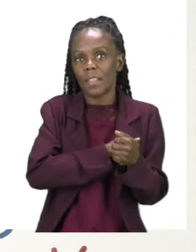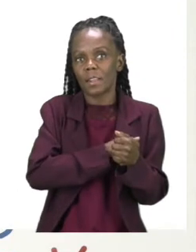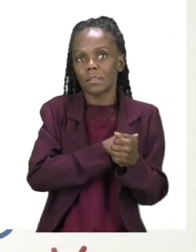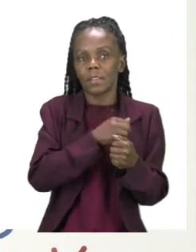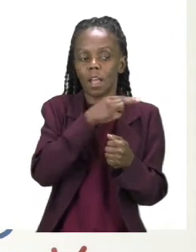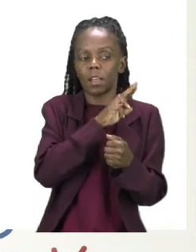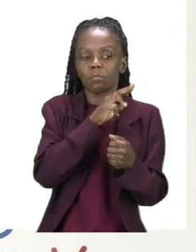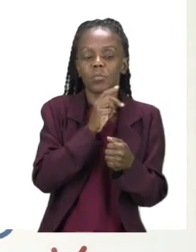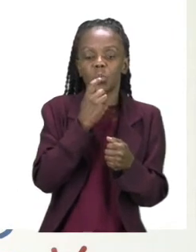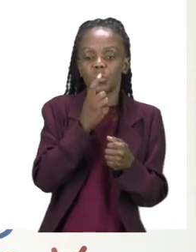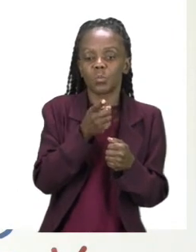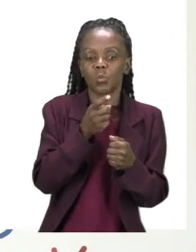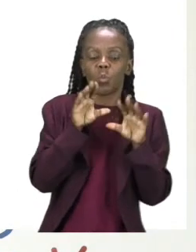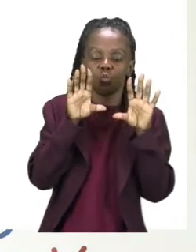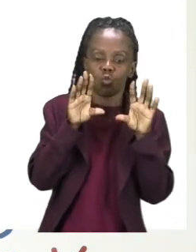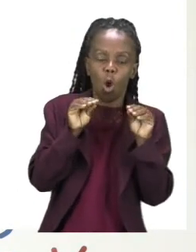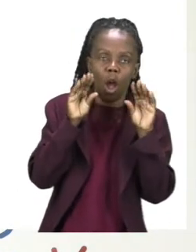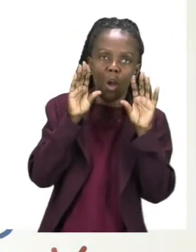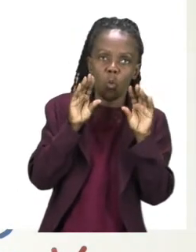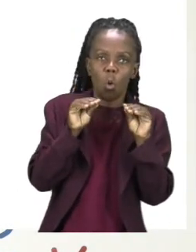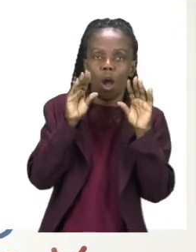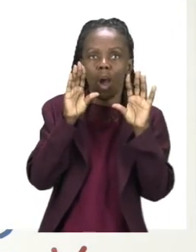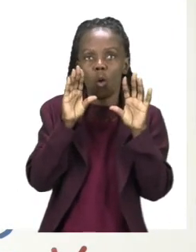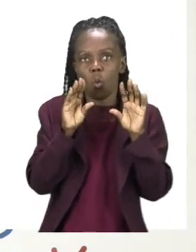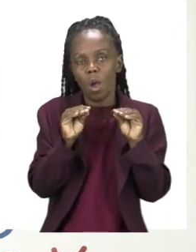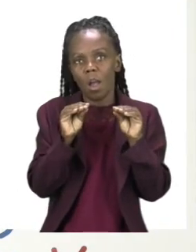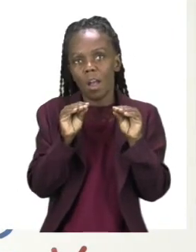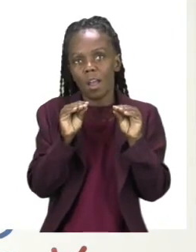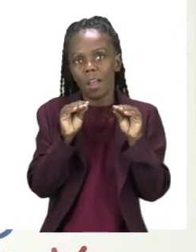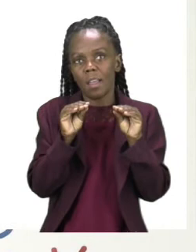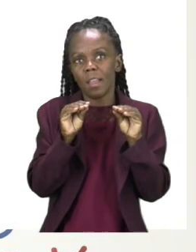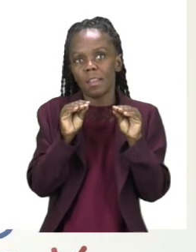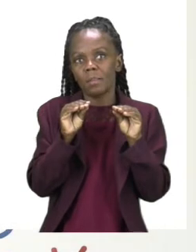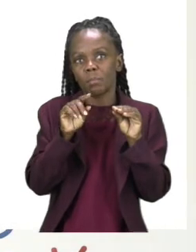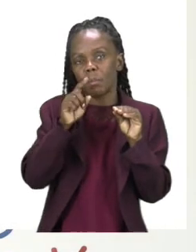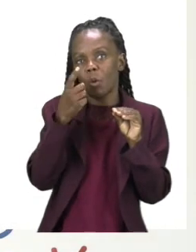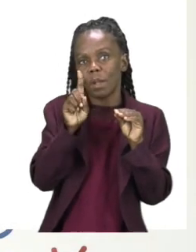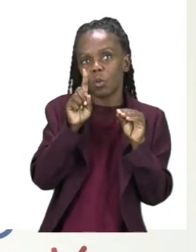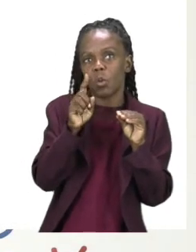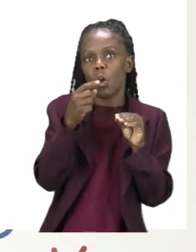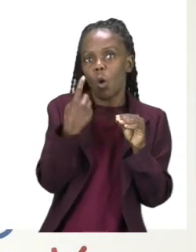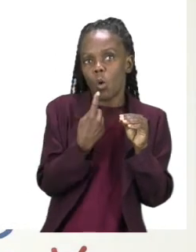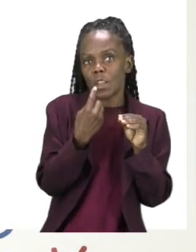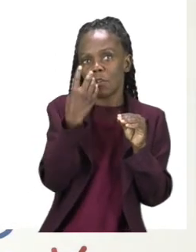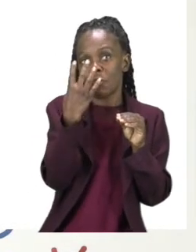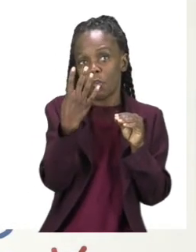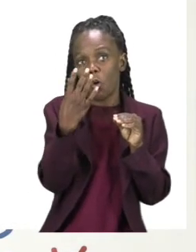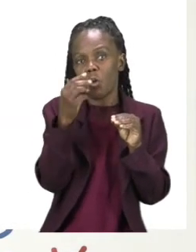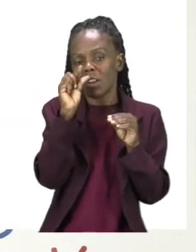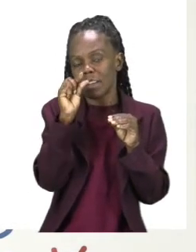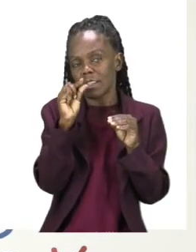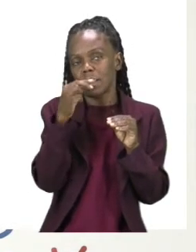Mother Duck said, quack, quack, quack, quack. But only 4